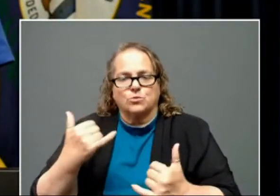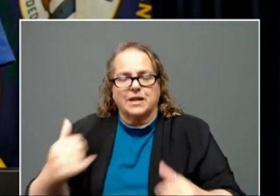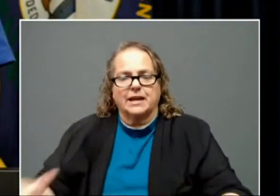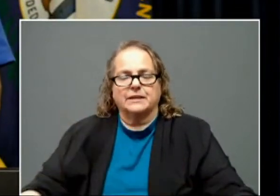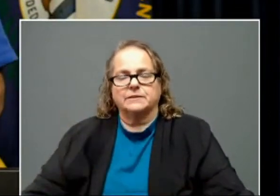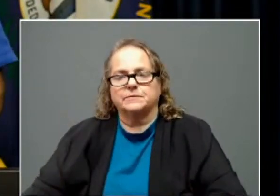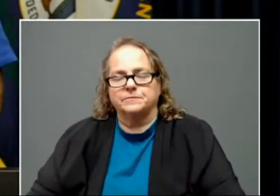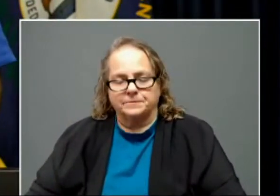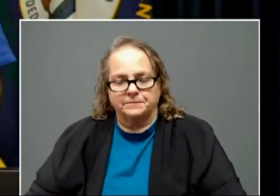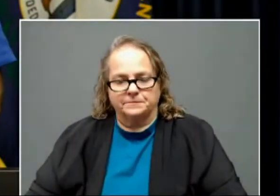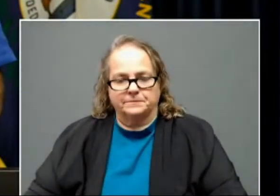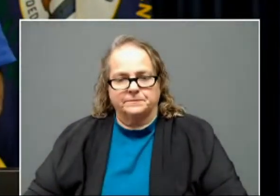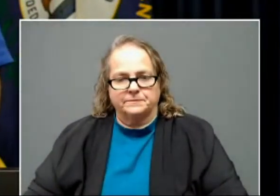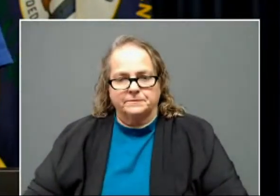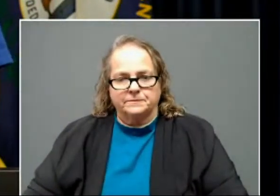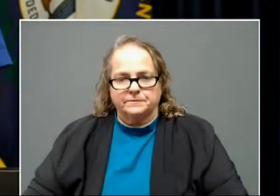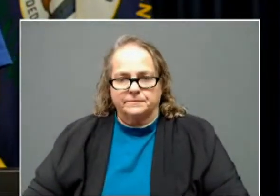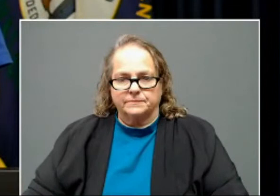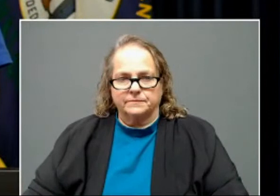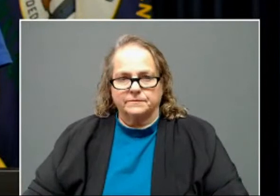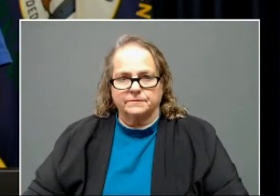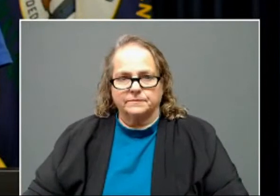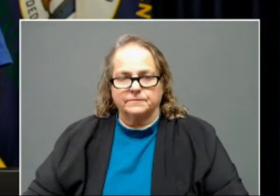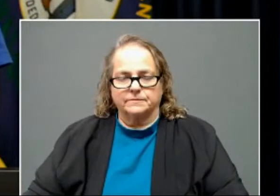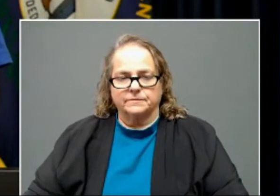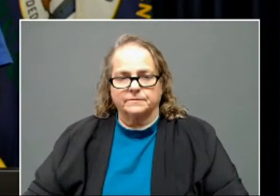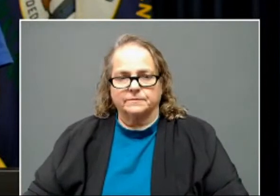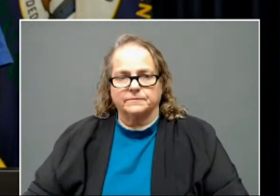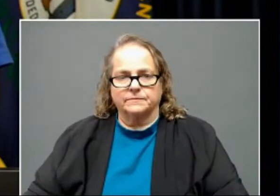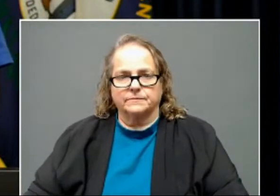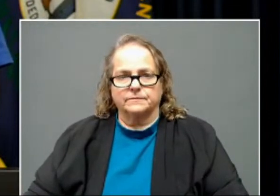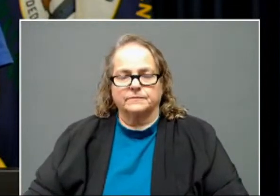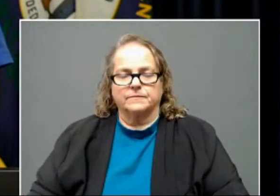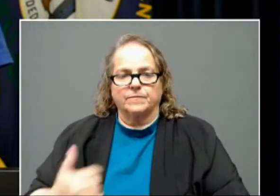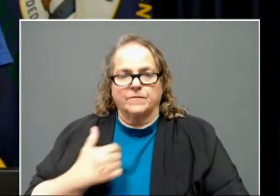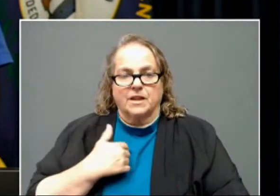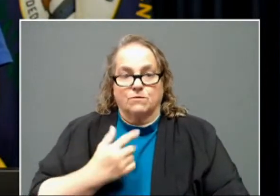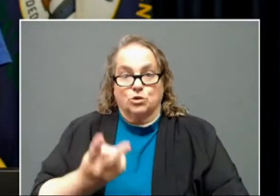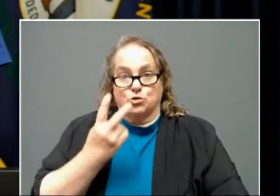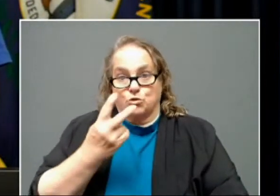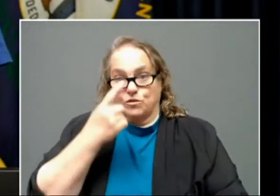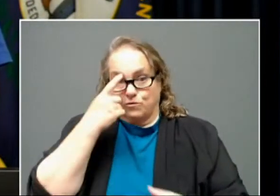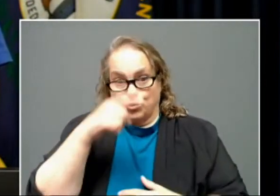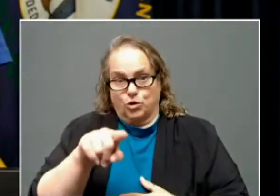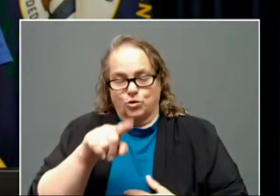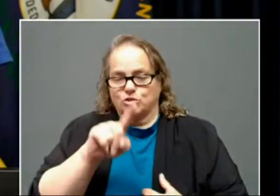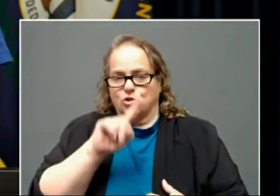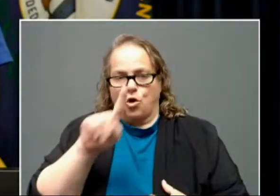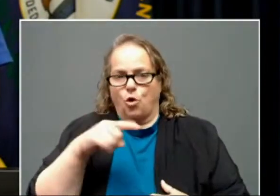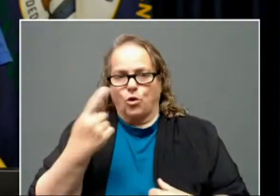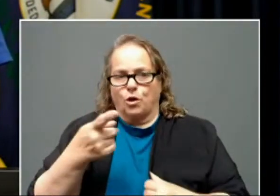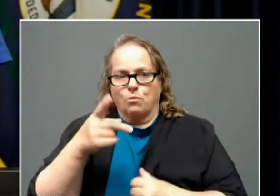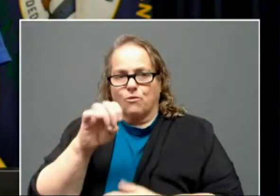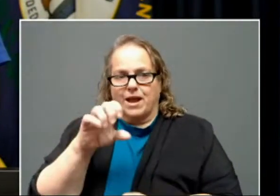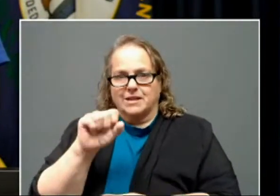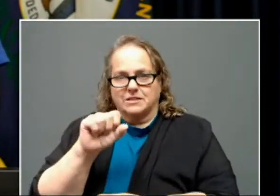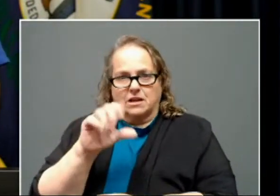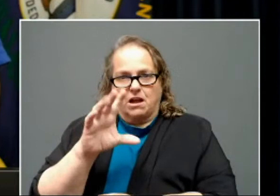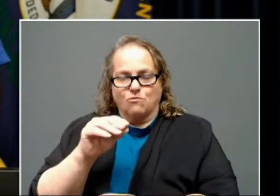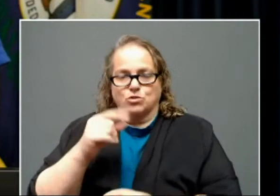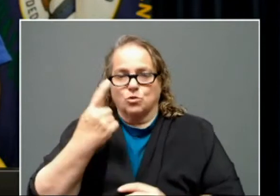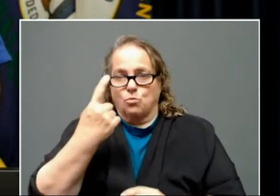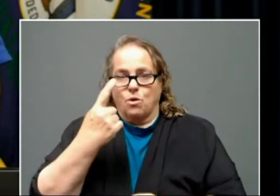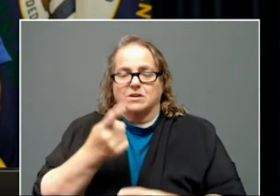Good afternoon, Governor. I've got two for you, since I guess this is your only press conference this week on this. So the first one is kind of a quick one. The second one, not so